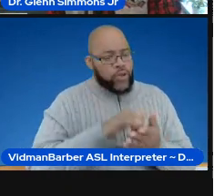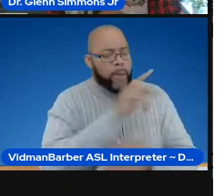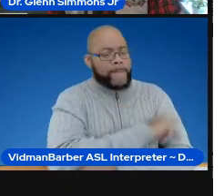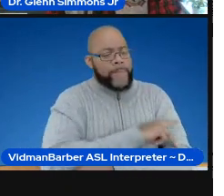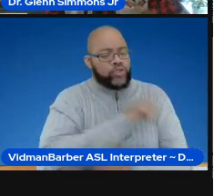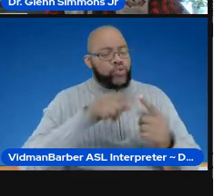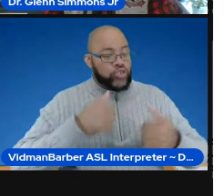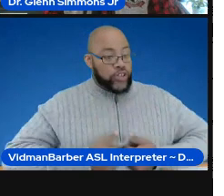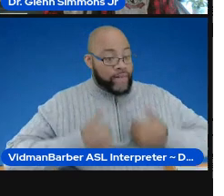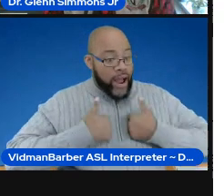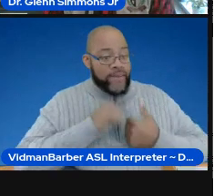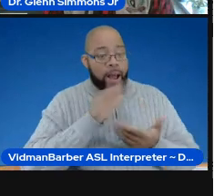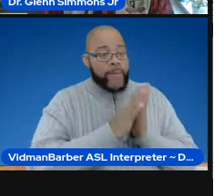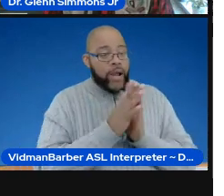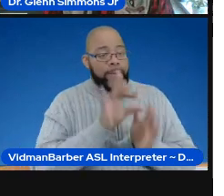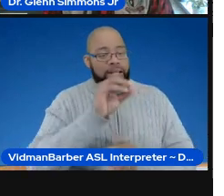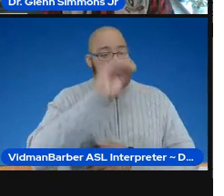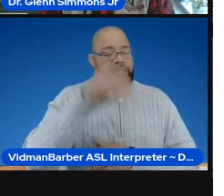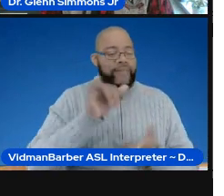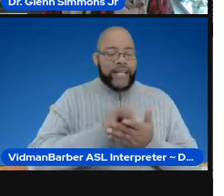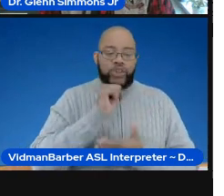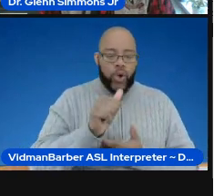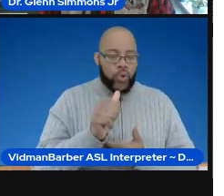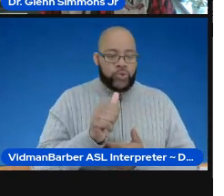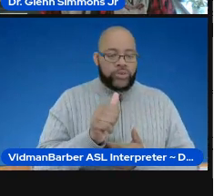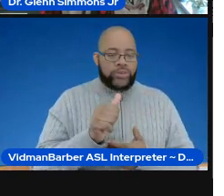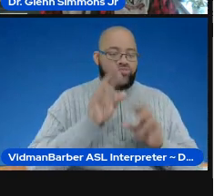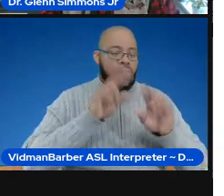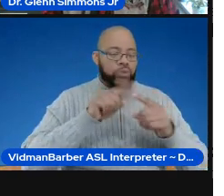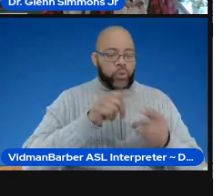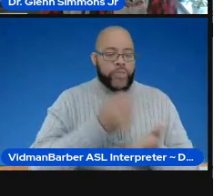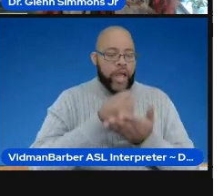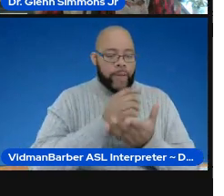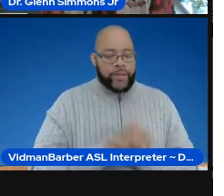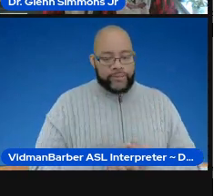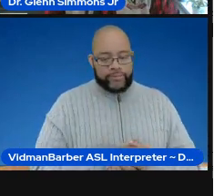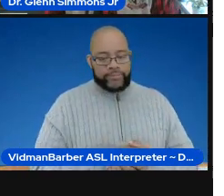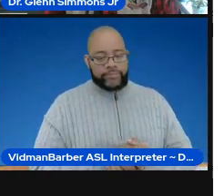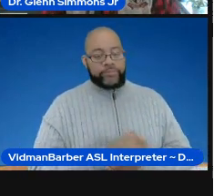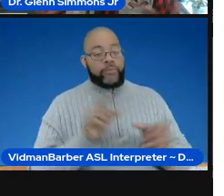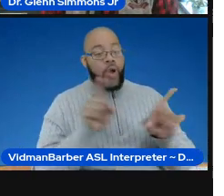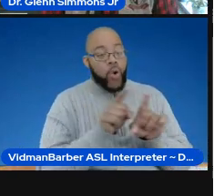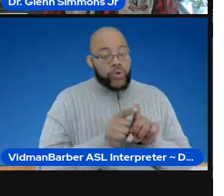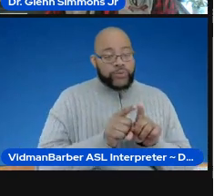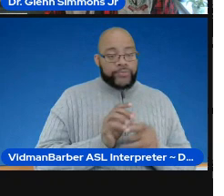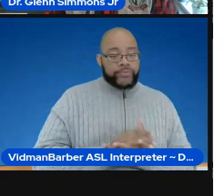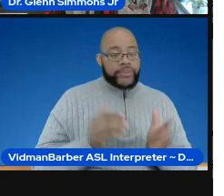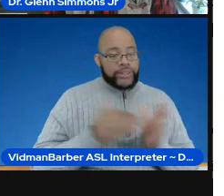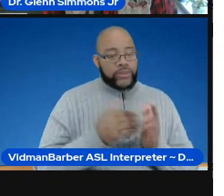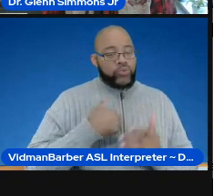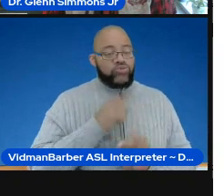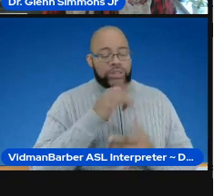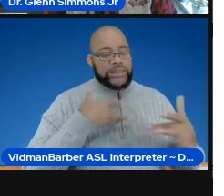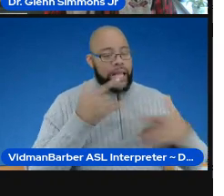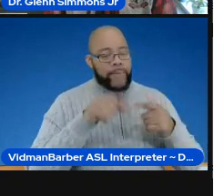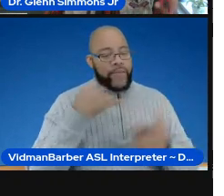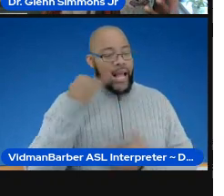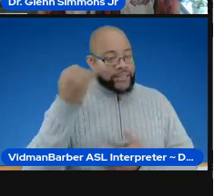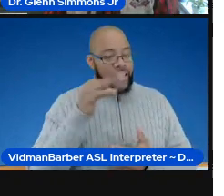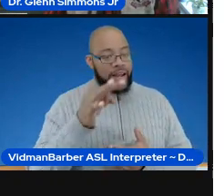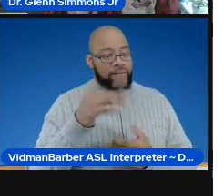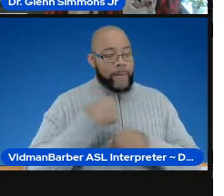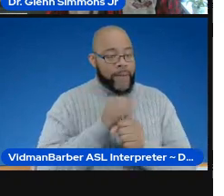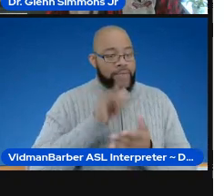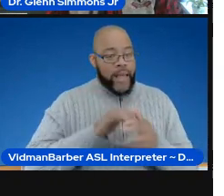survive and not become the 80% that don't seem to respond to therapy. And also, Again, we're super excited about the idea of generating